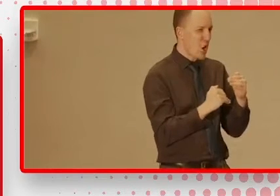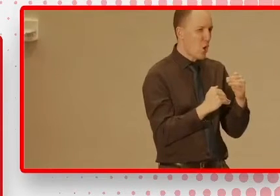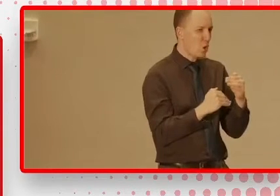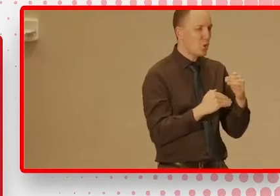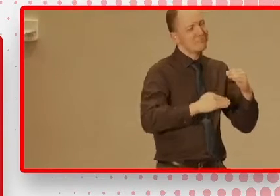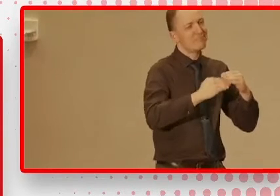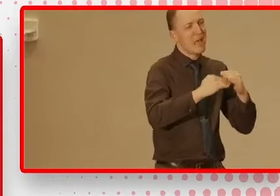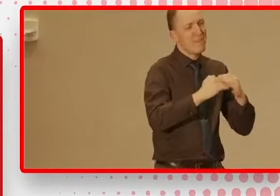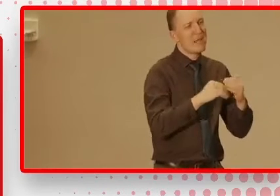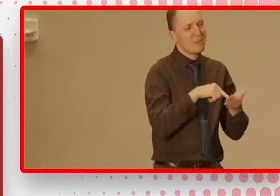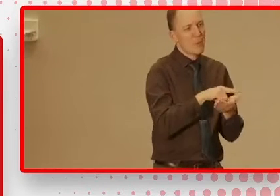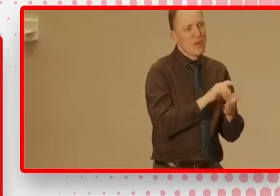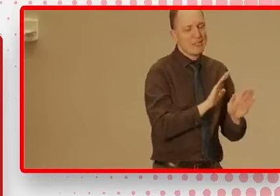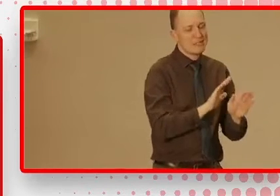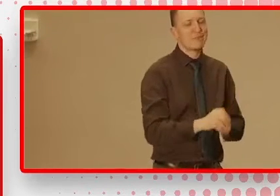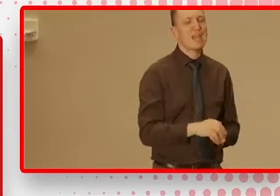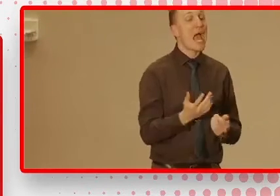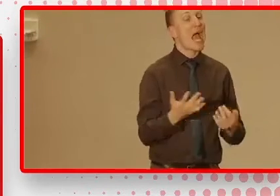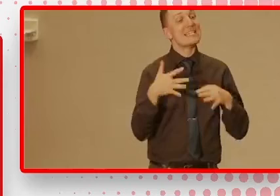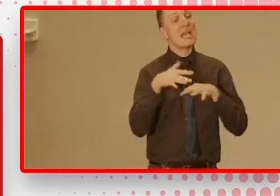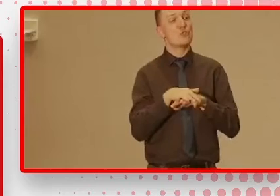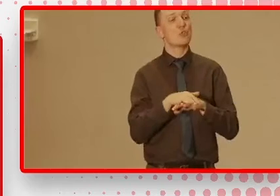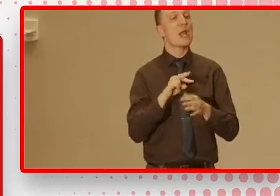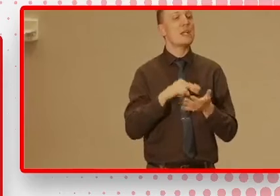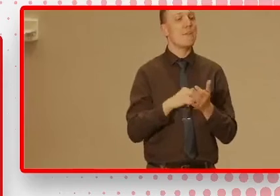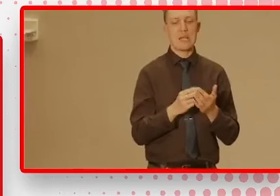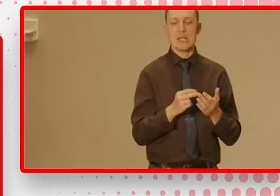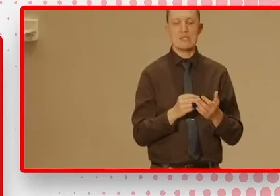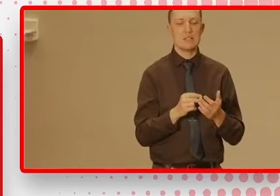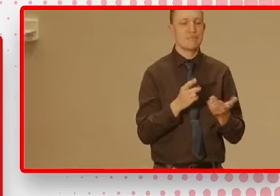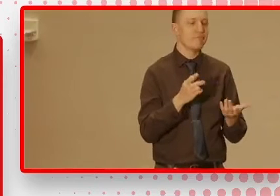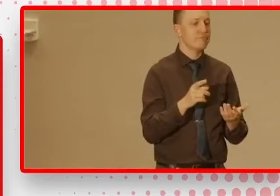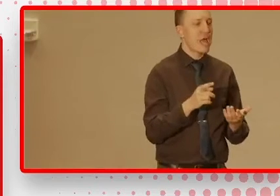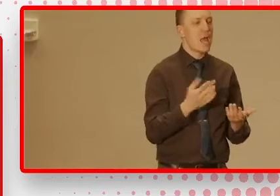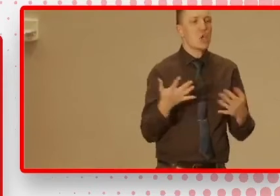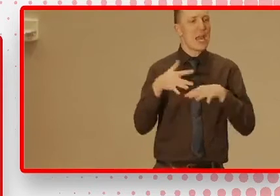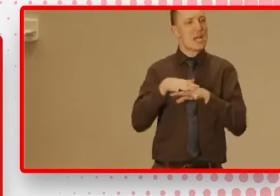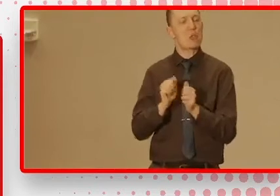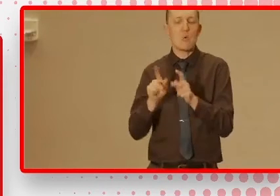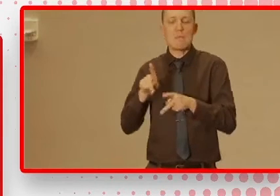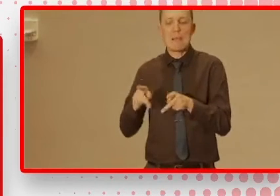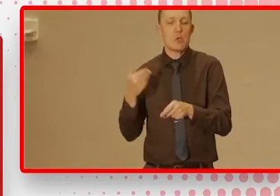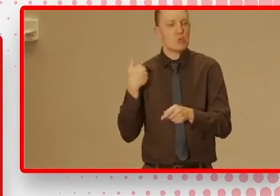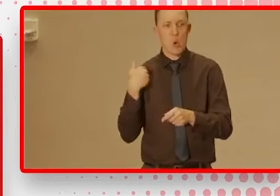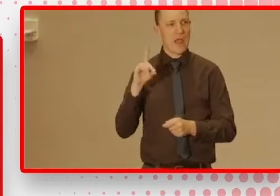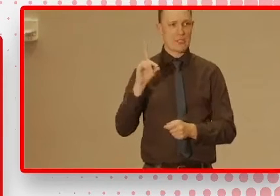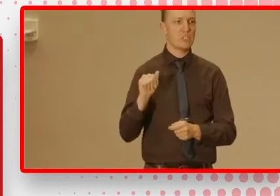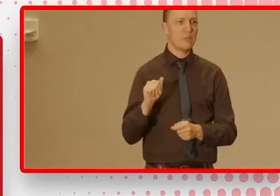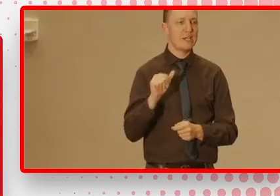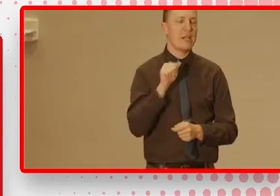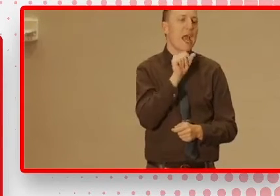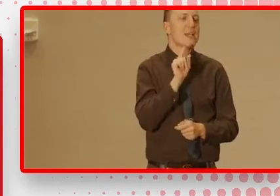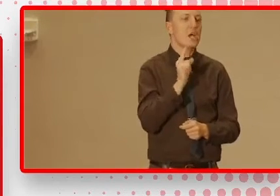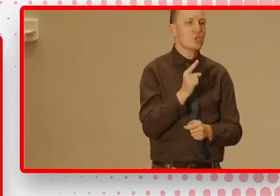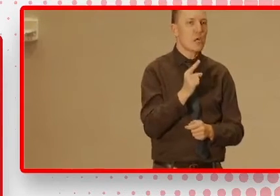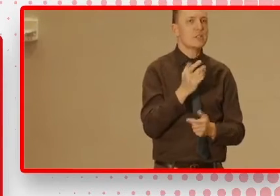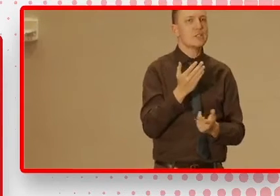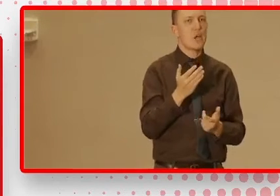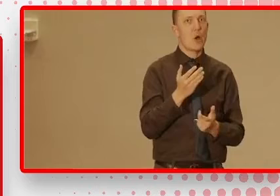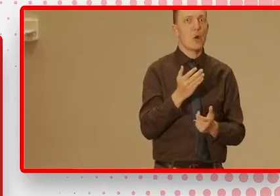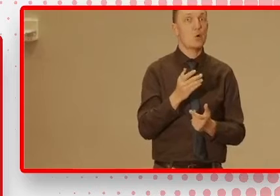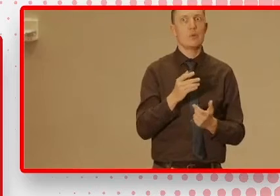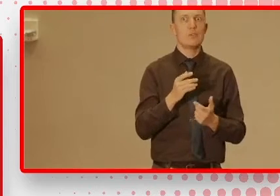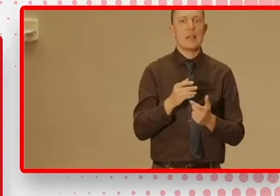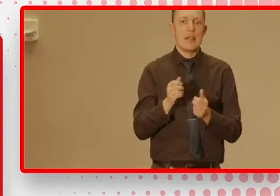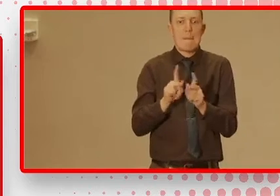with individuals who don't have a disability, and not just in a way where the people without disabilities are superiors. That's